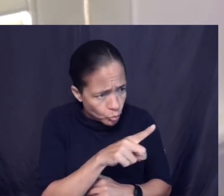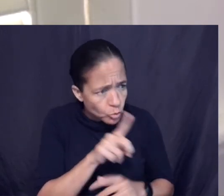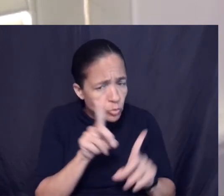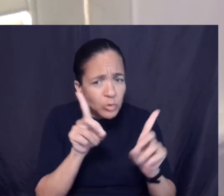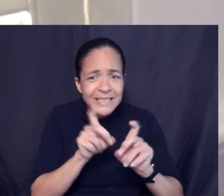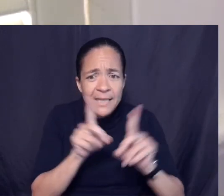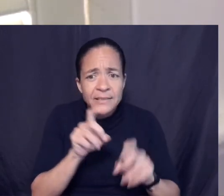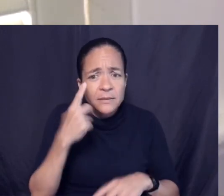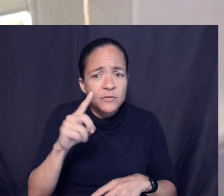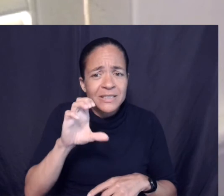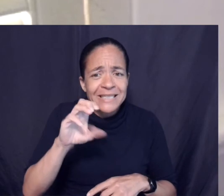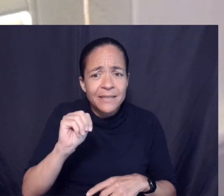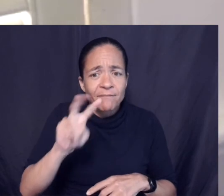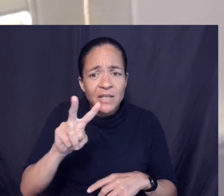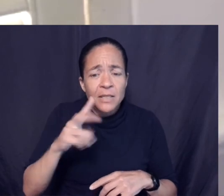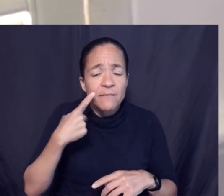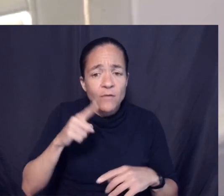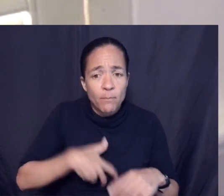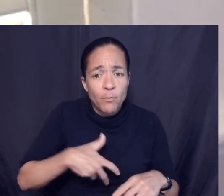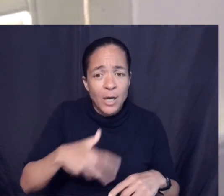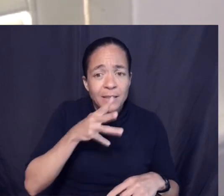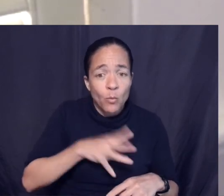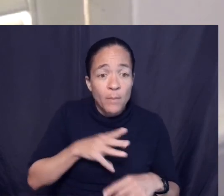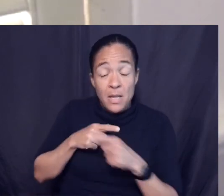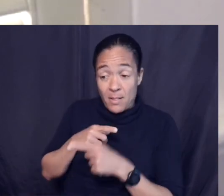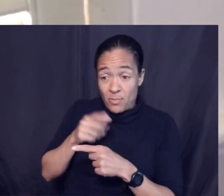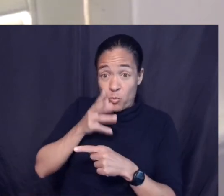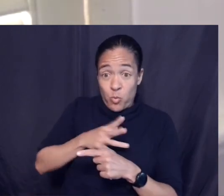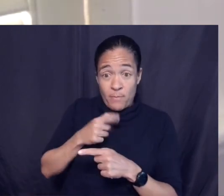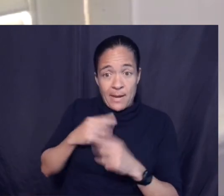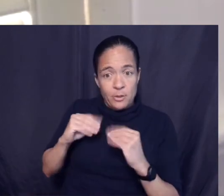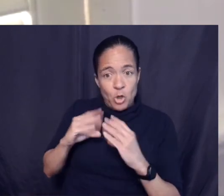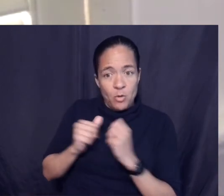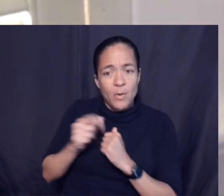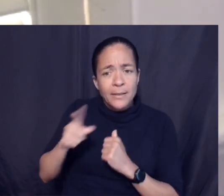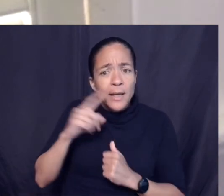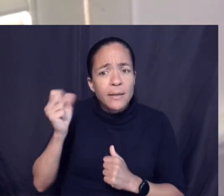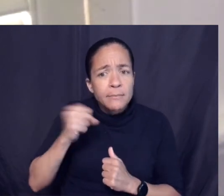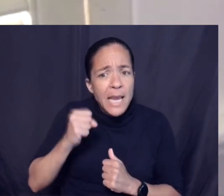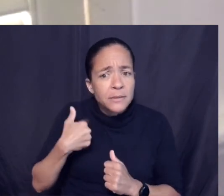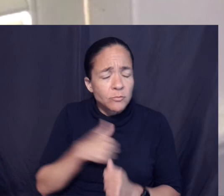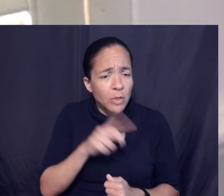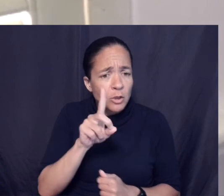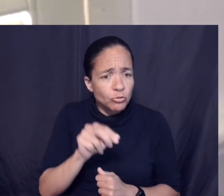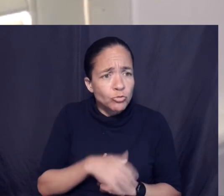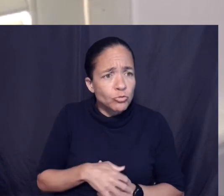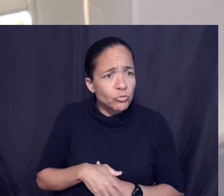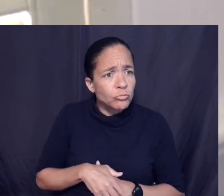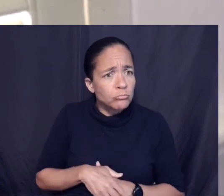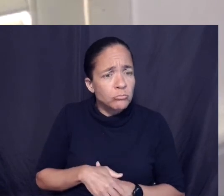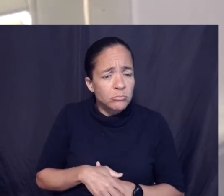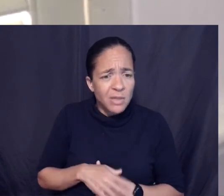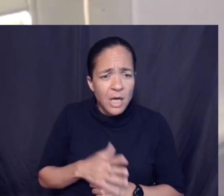give CMV tests to pregnant women. And the woman who I spoke to said, yes, we do. And I said, okay,